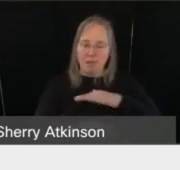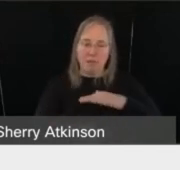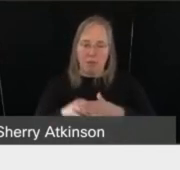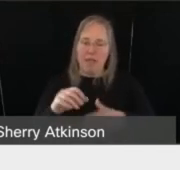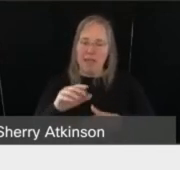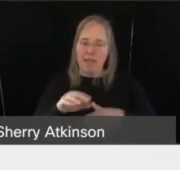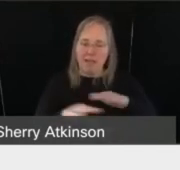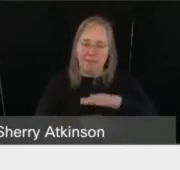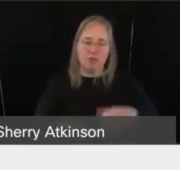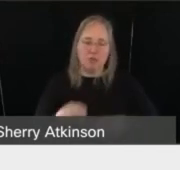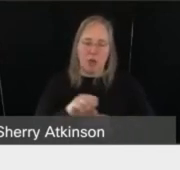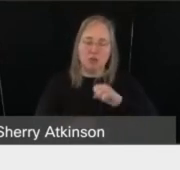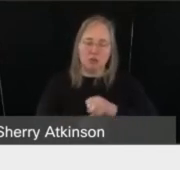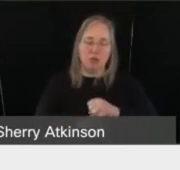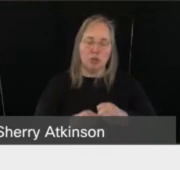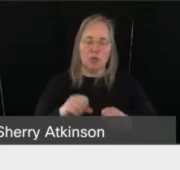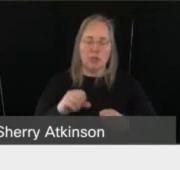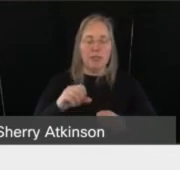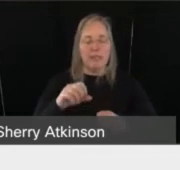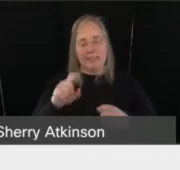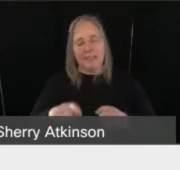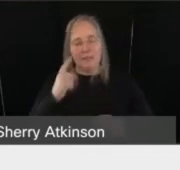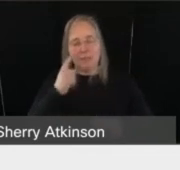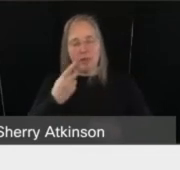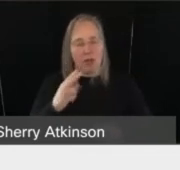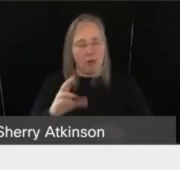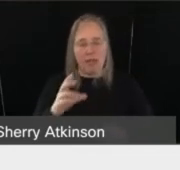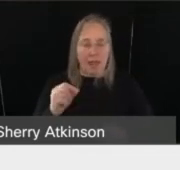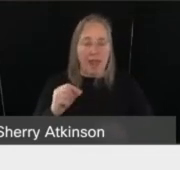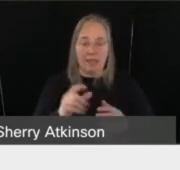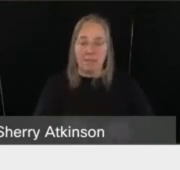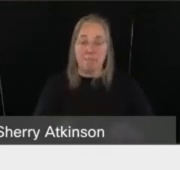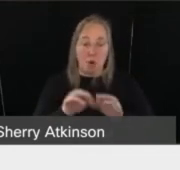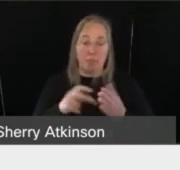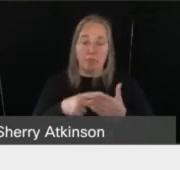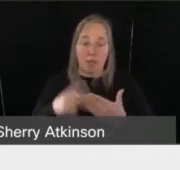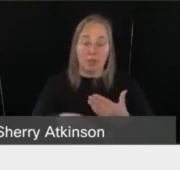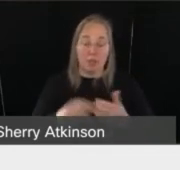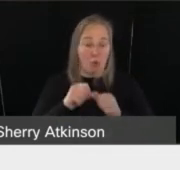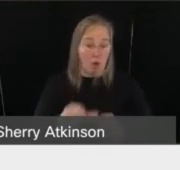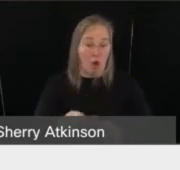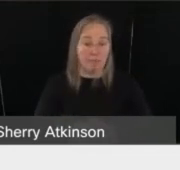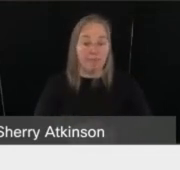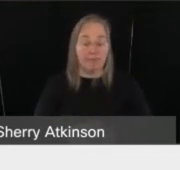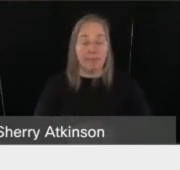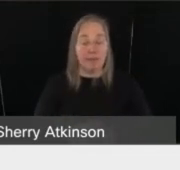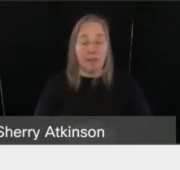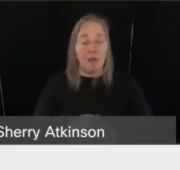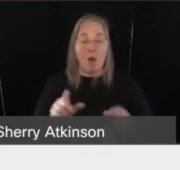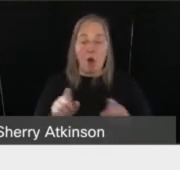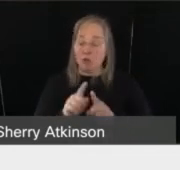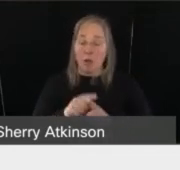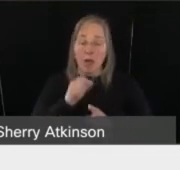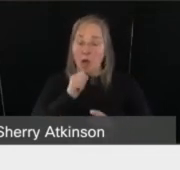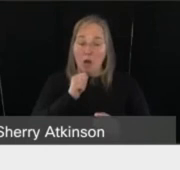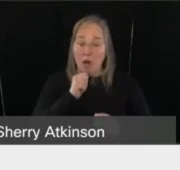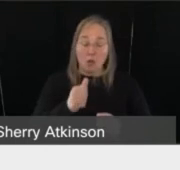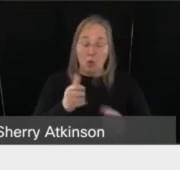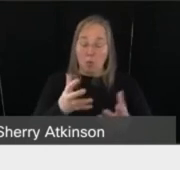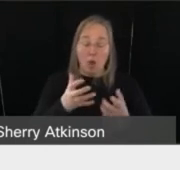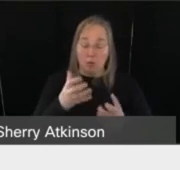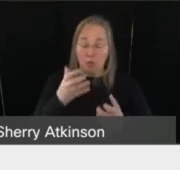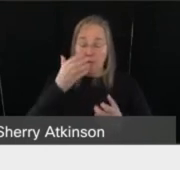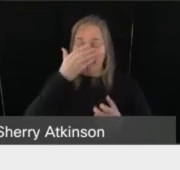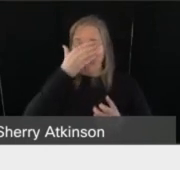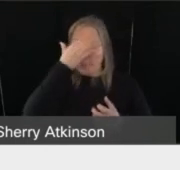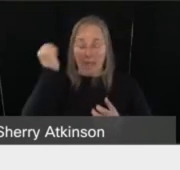well as some of the key projects going on. And by the way, also, I want to not forget to thank our IT department